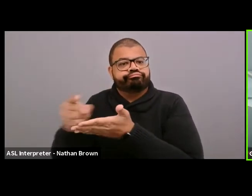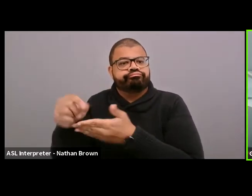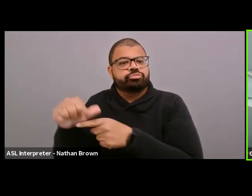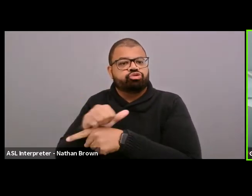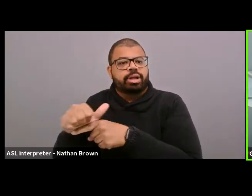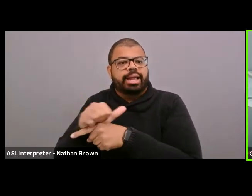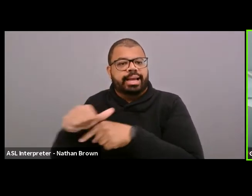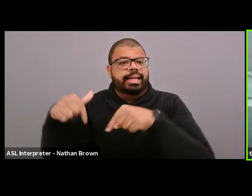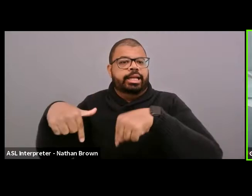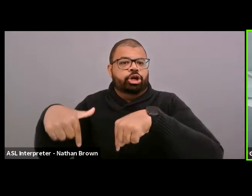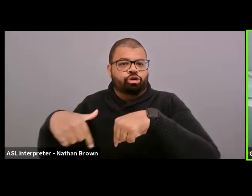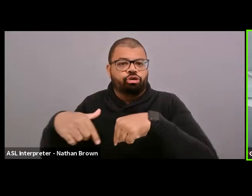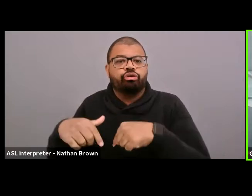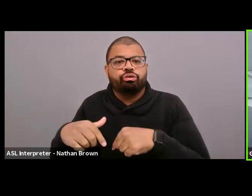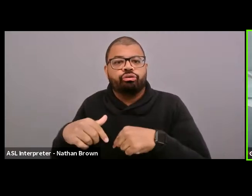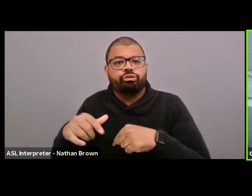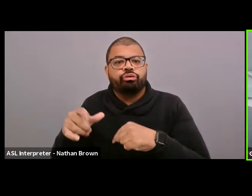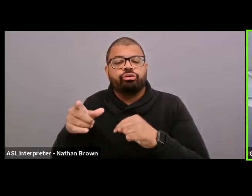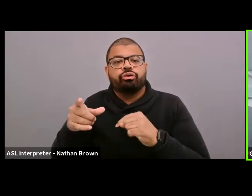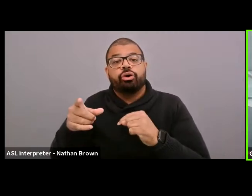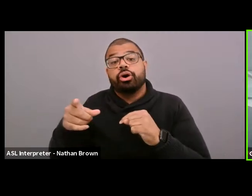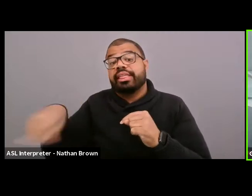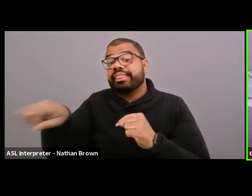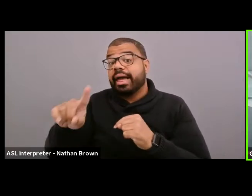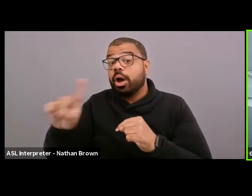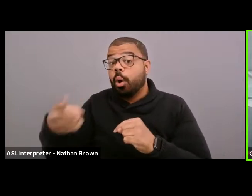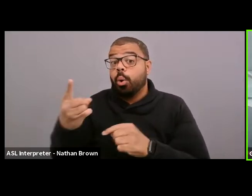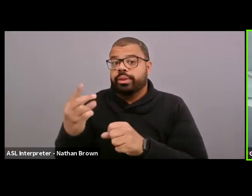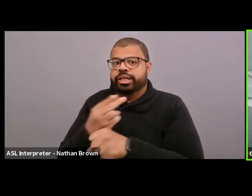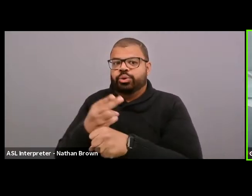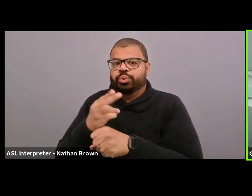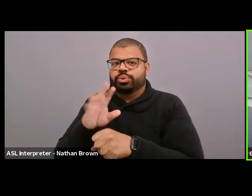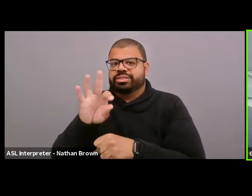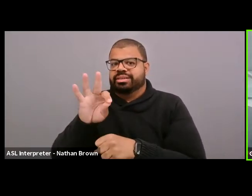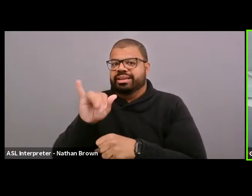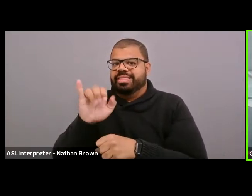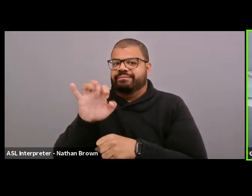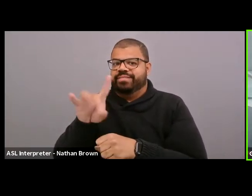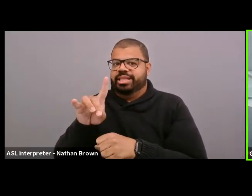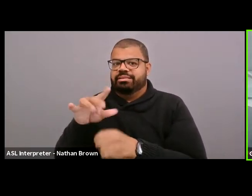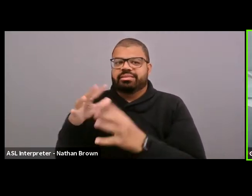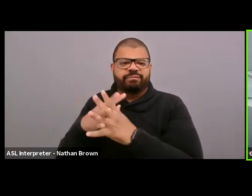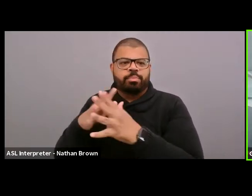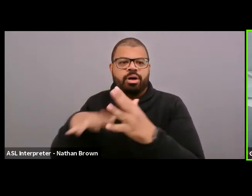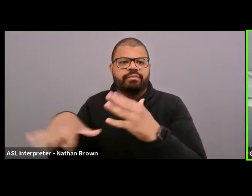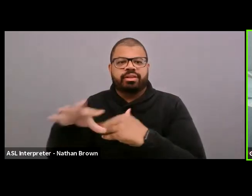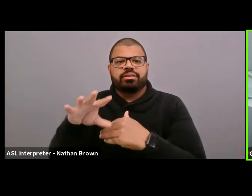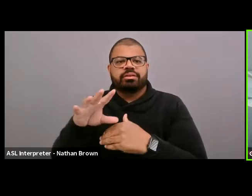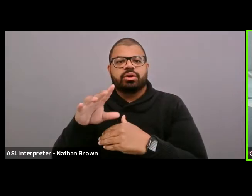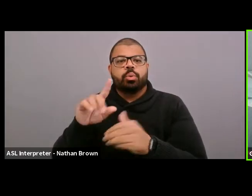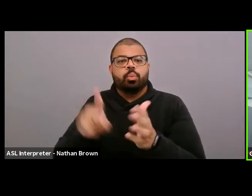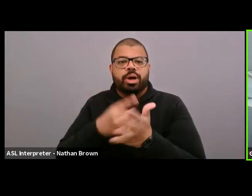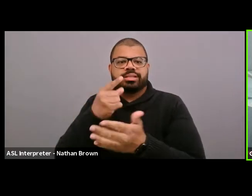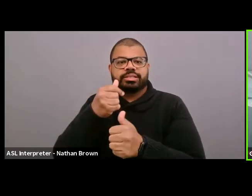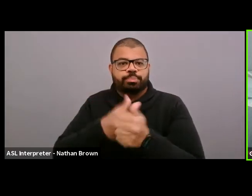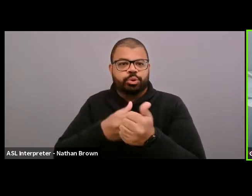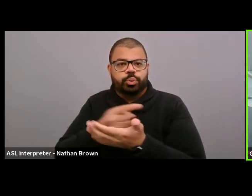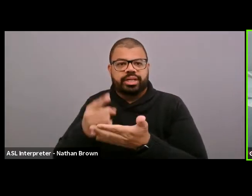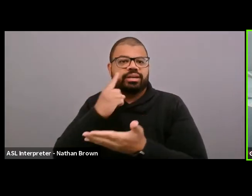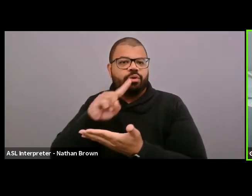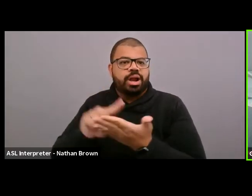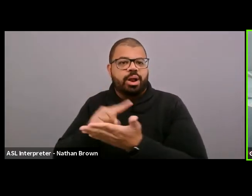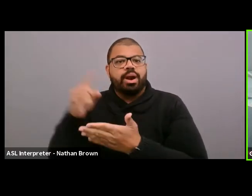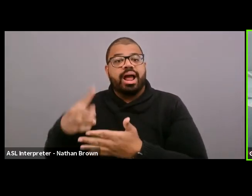campus. But they are only using the football field like once a week for 1.5 hours. I'm meeting with